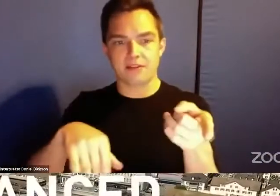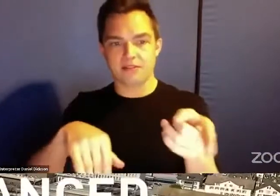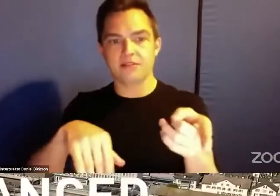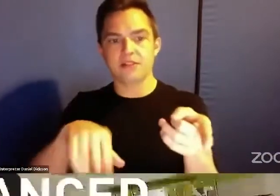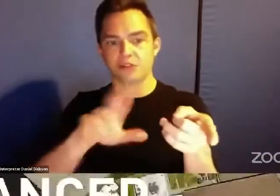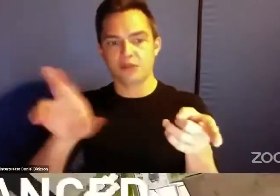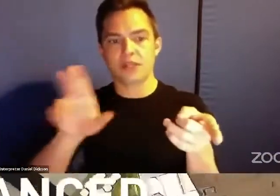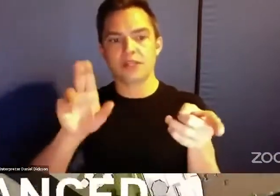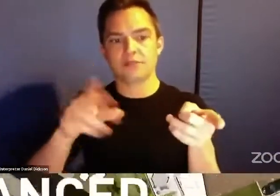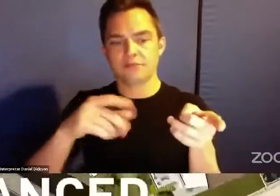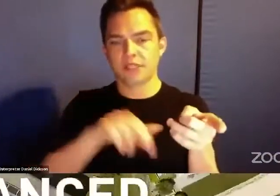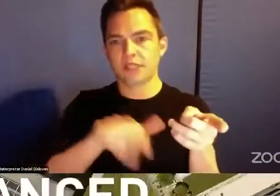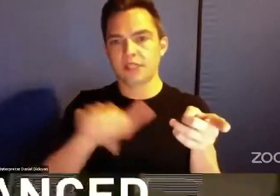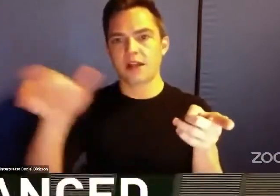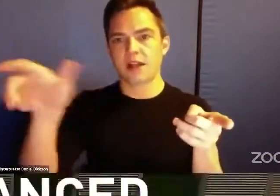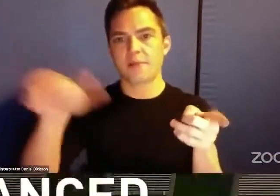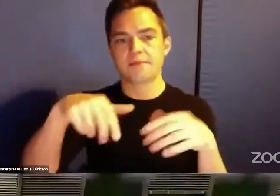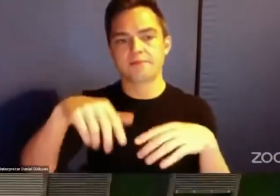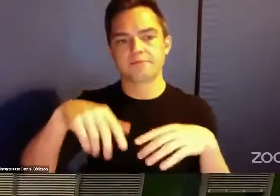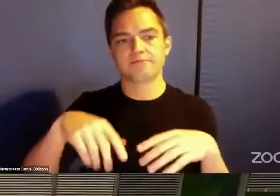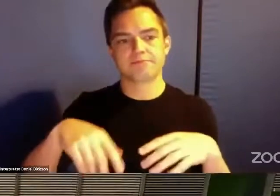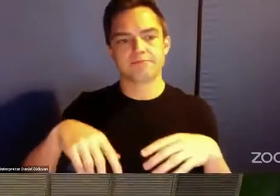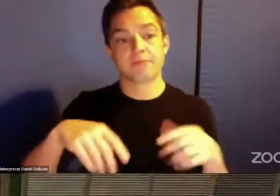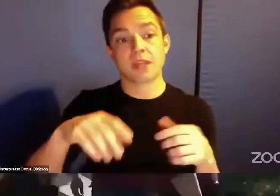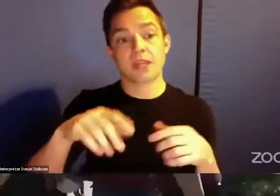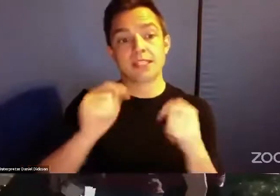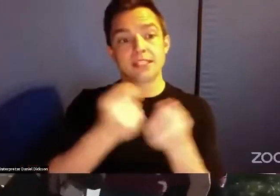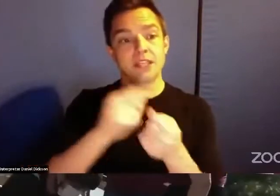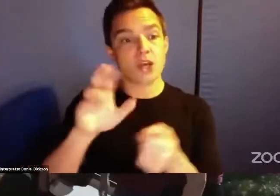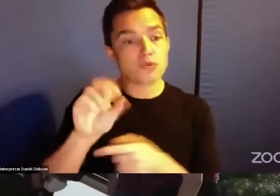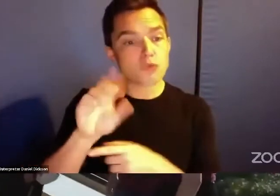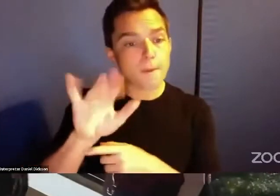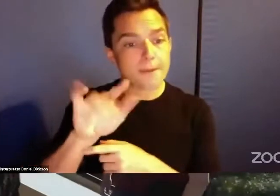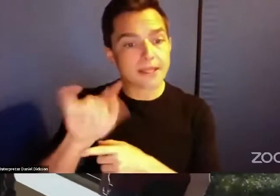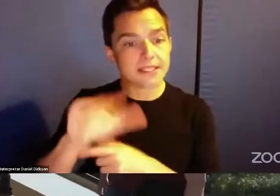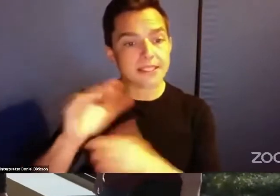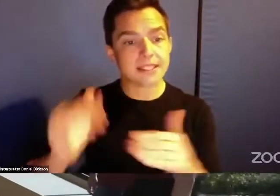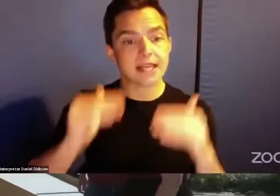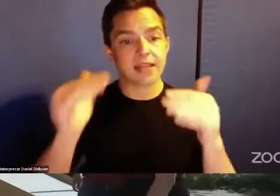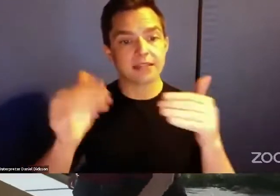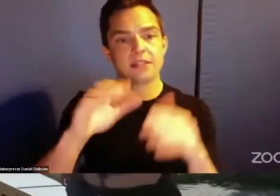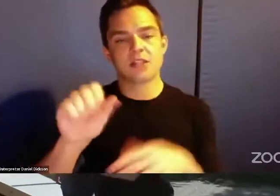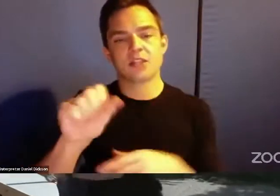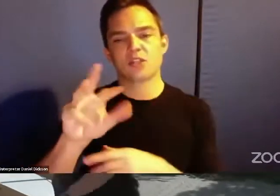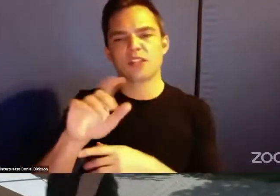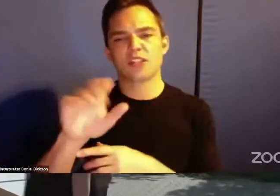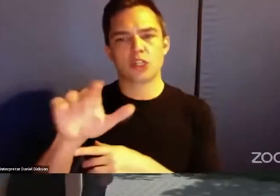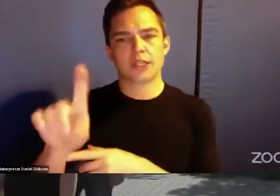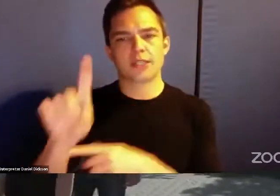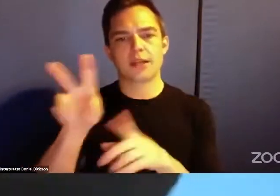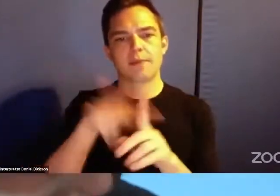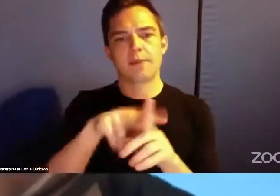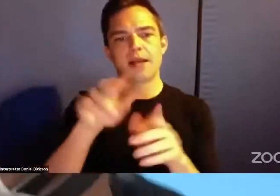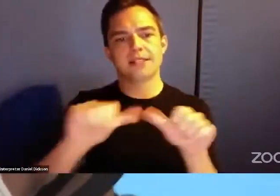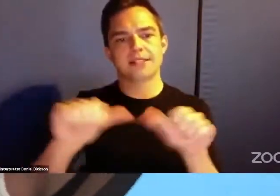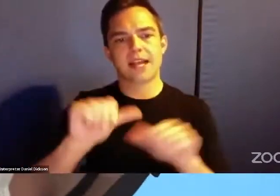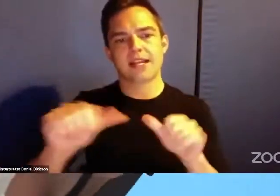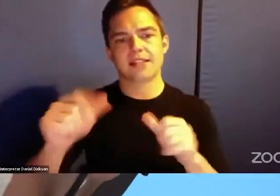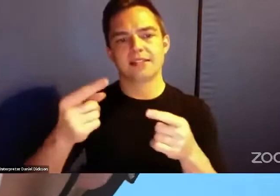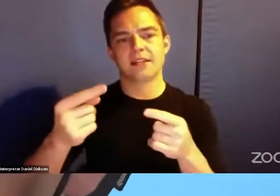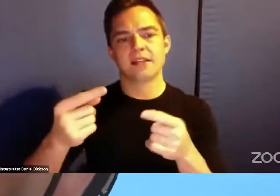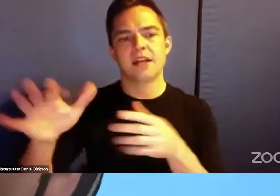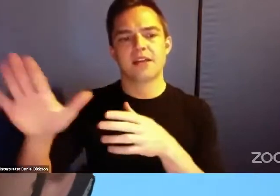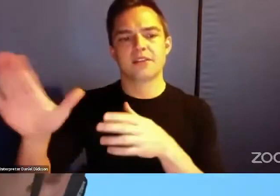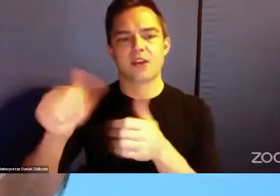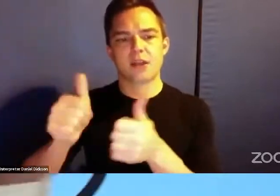Team Mobility Enhanced, sent by the Eastern Switzerland University of Applied Science, will be their opponent. Pilot Rolf Schoch is a